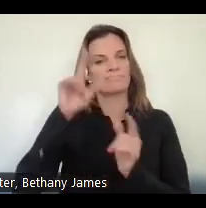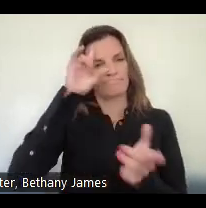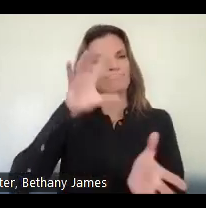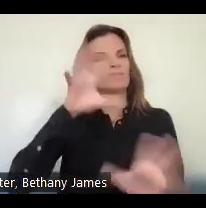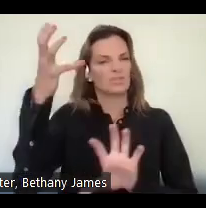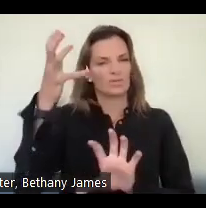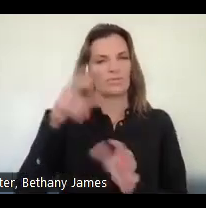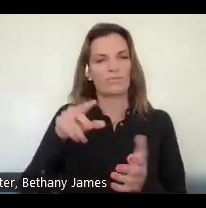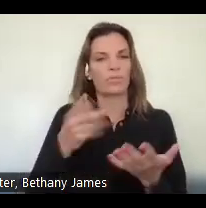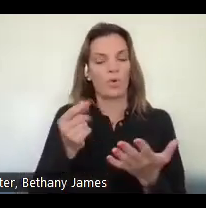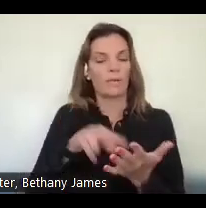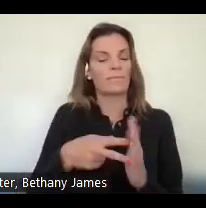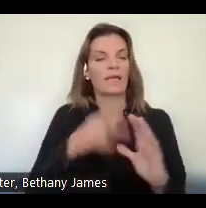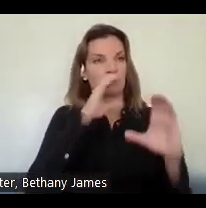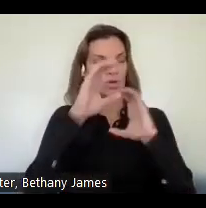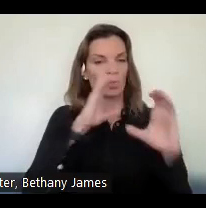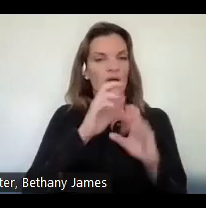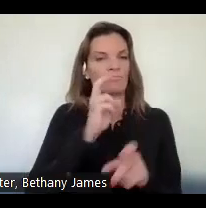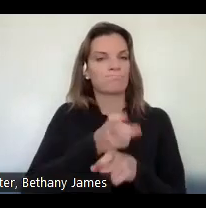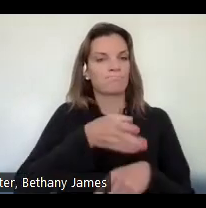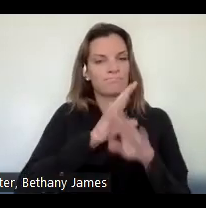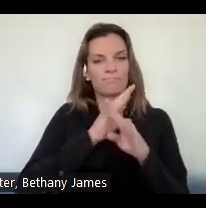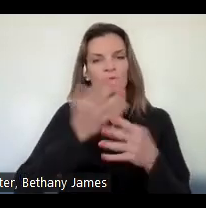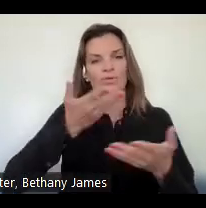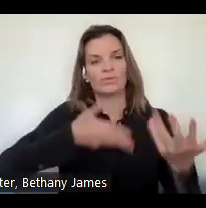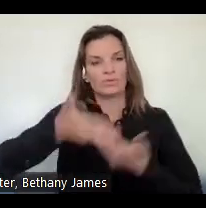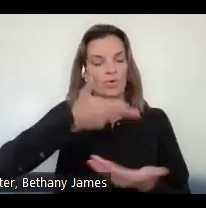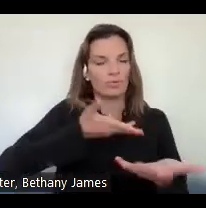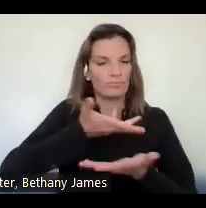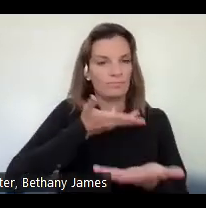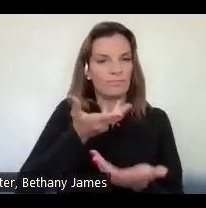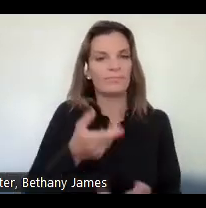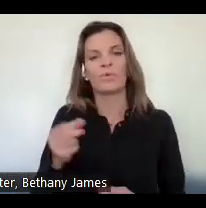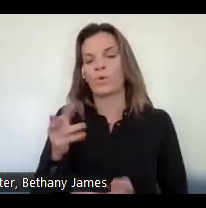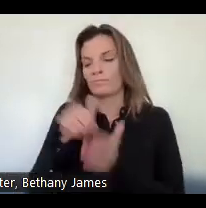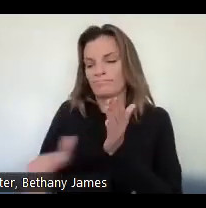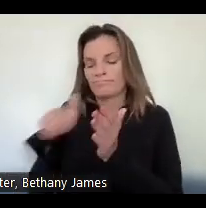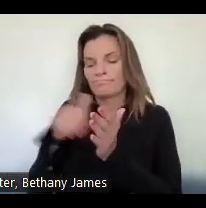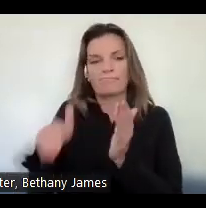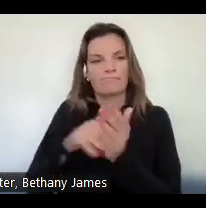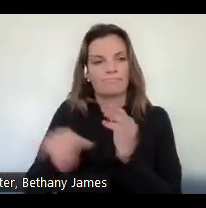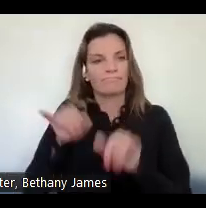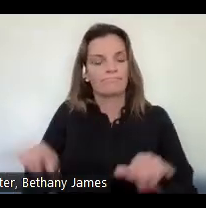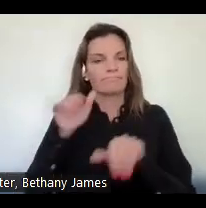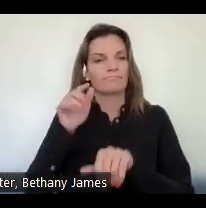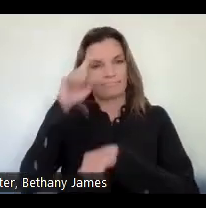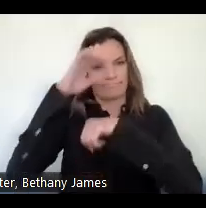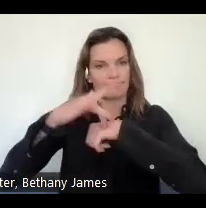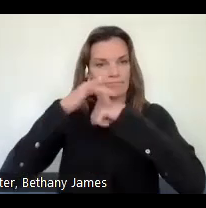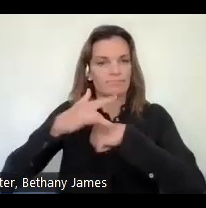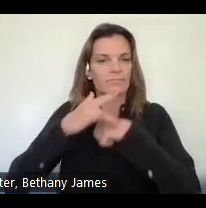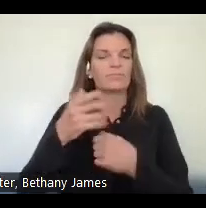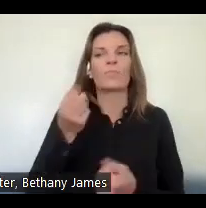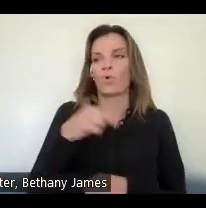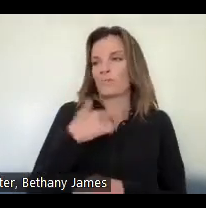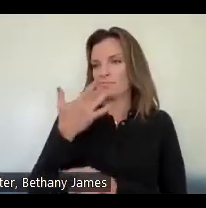areas: difficulty in communication and social interaction, repetitive behaviors, and with limited interests or activities,